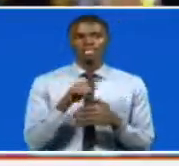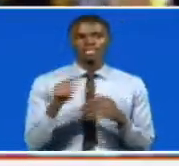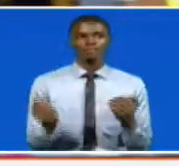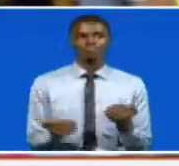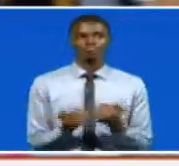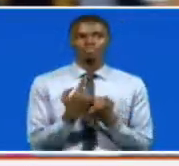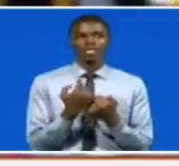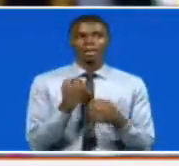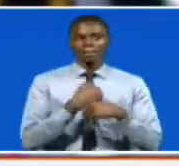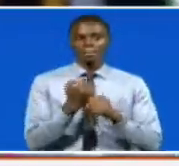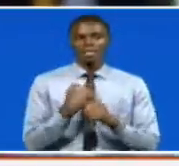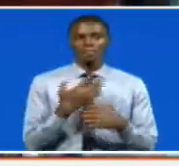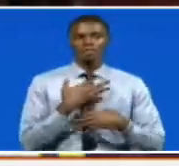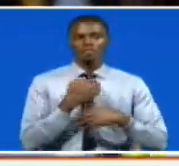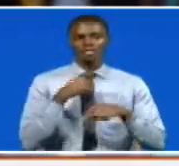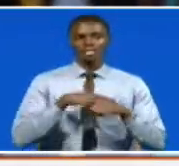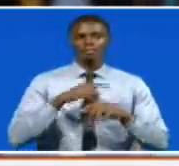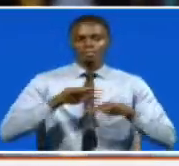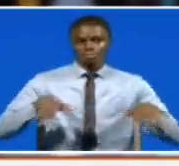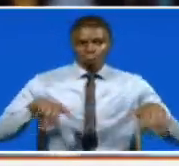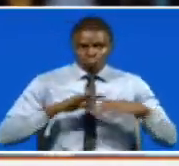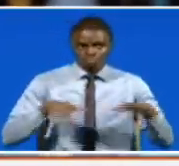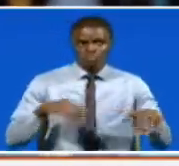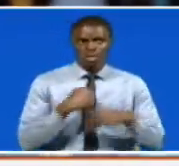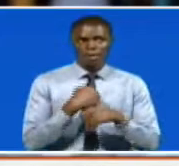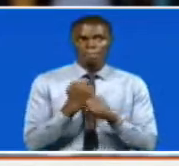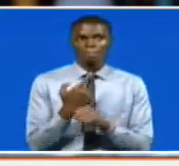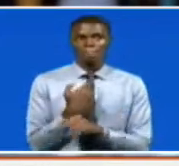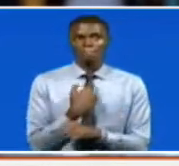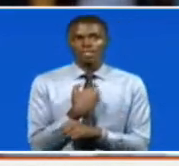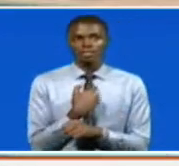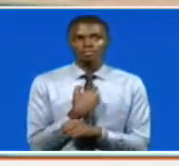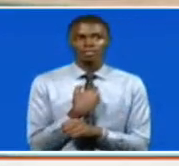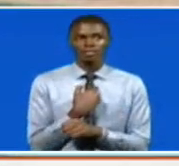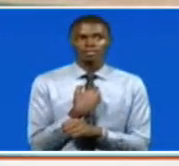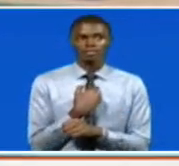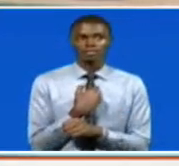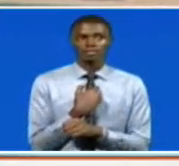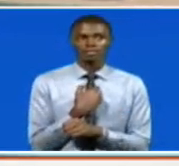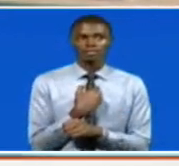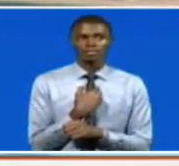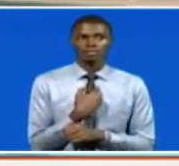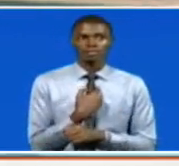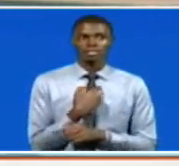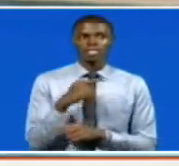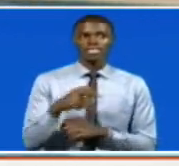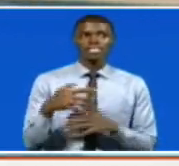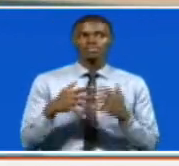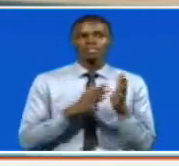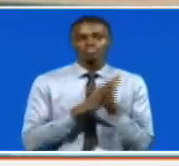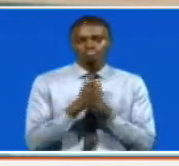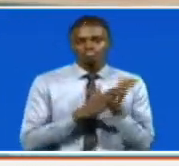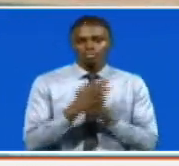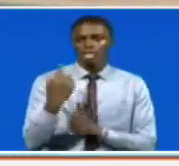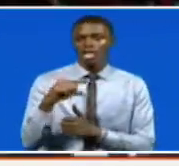more confident when I'm swimming and it makes me prepared. This gala has been an exciting